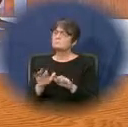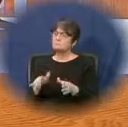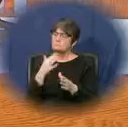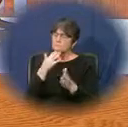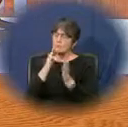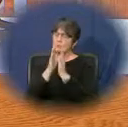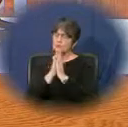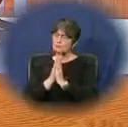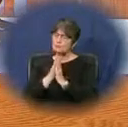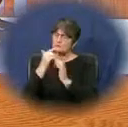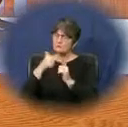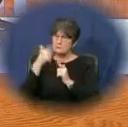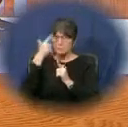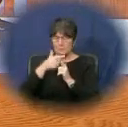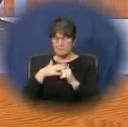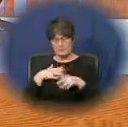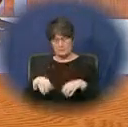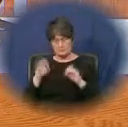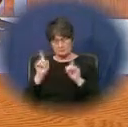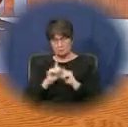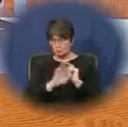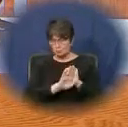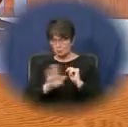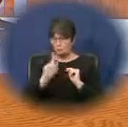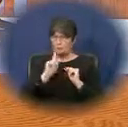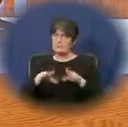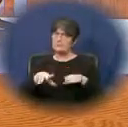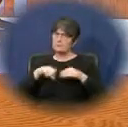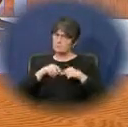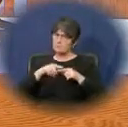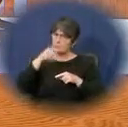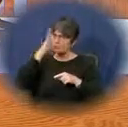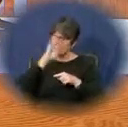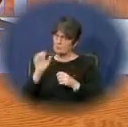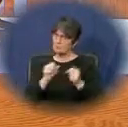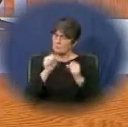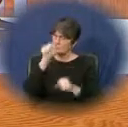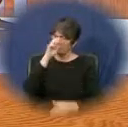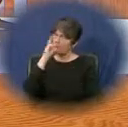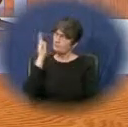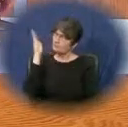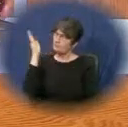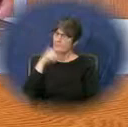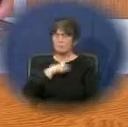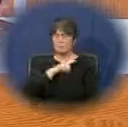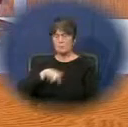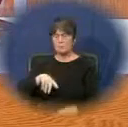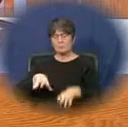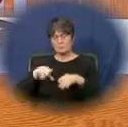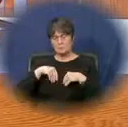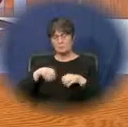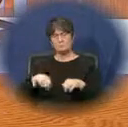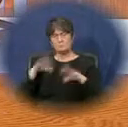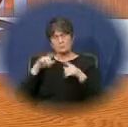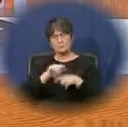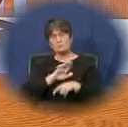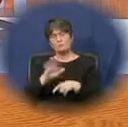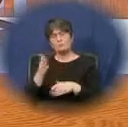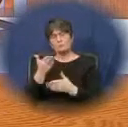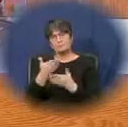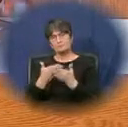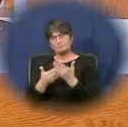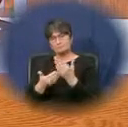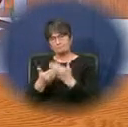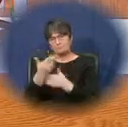Pray, sisters and brothers, that my sacrifice and yours may be acceptable to God, our Almighty Father. May the Lord accept the sacrifice at your